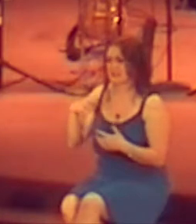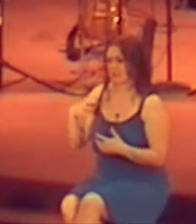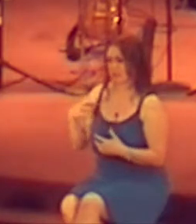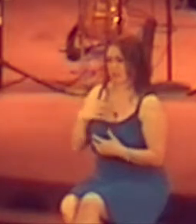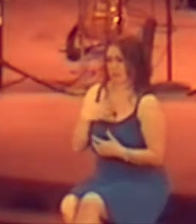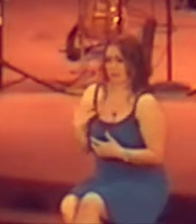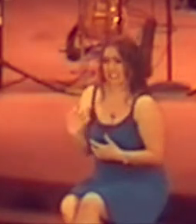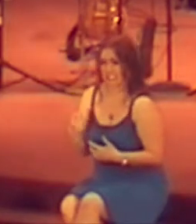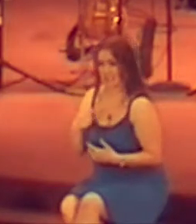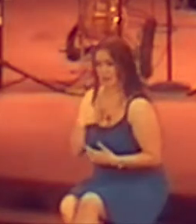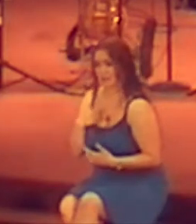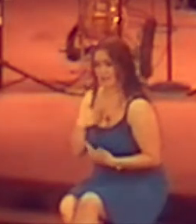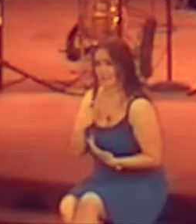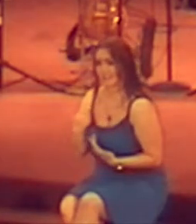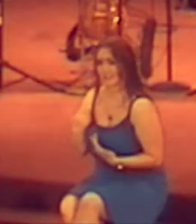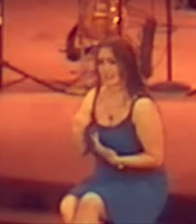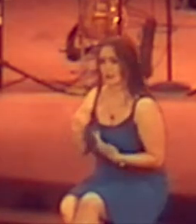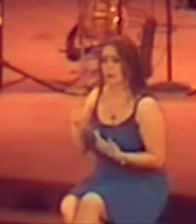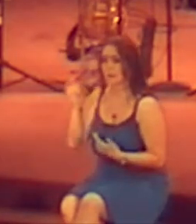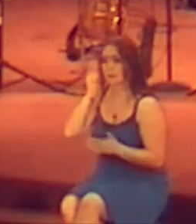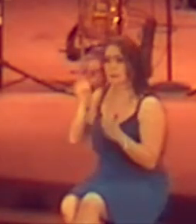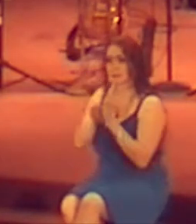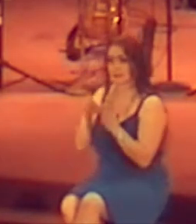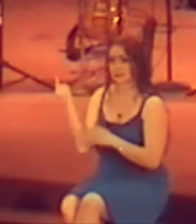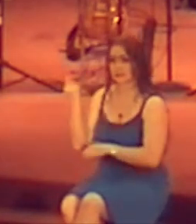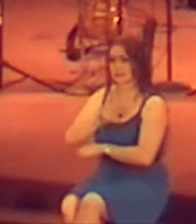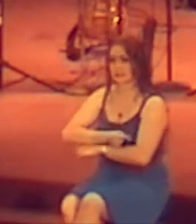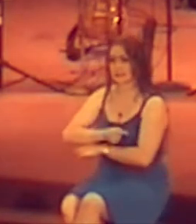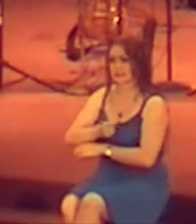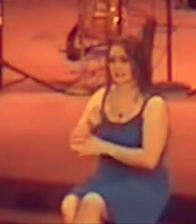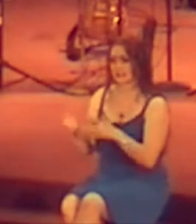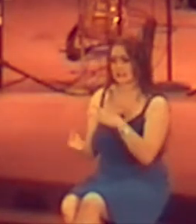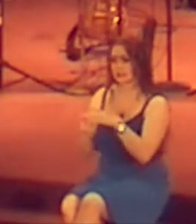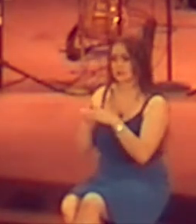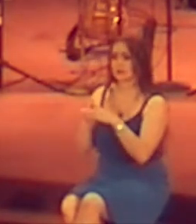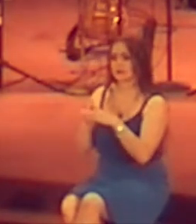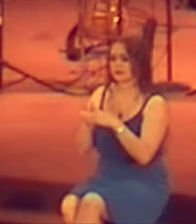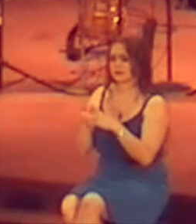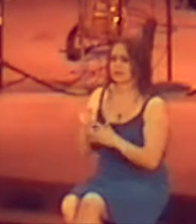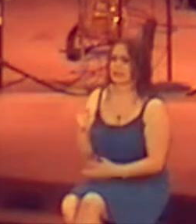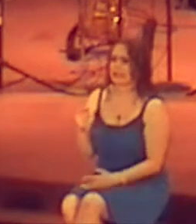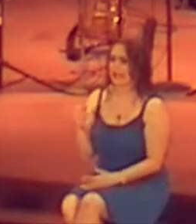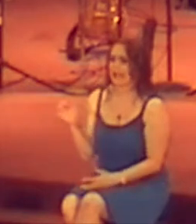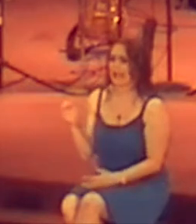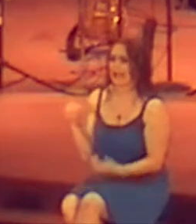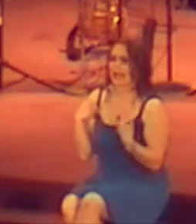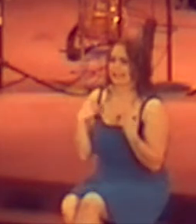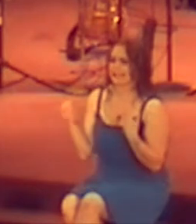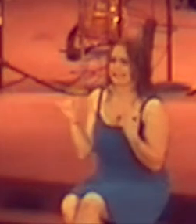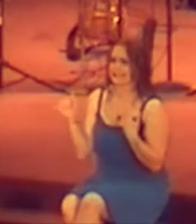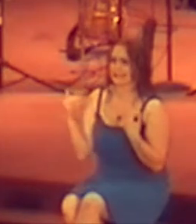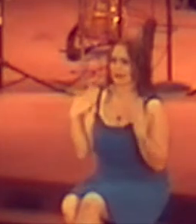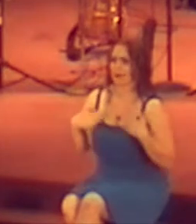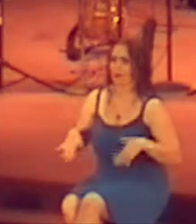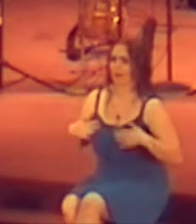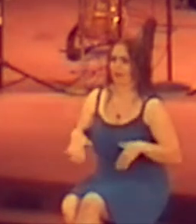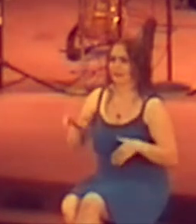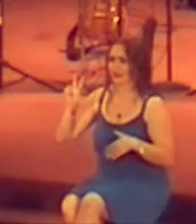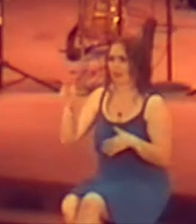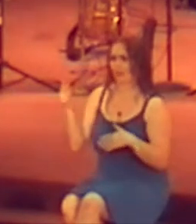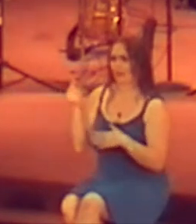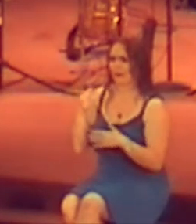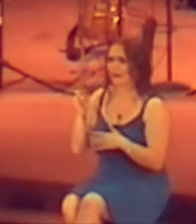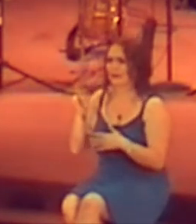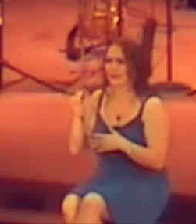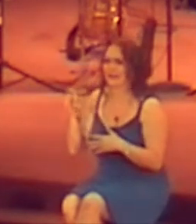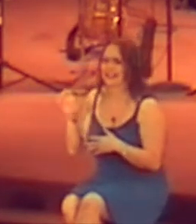up in a similar outfit. I've kind of been wearing the same clothes since I was, like, in third grade. But, you know, I roll in. I'm feeling pretty good.